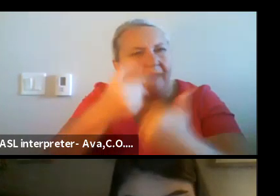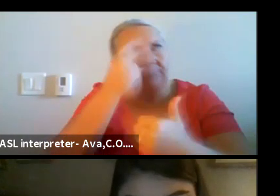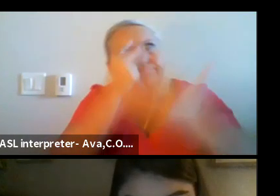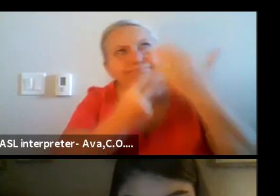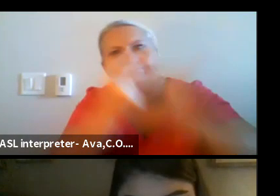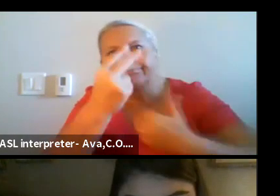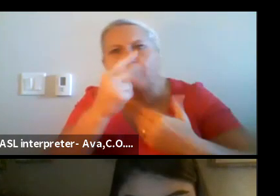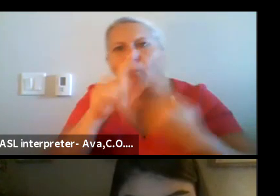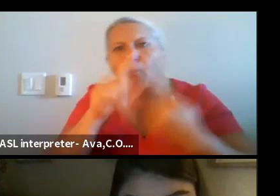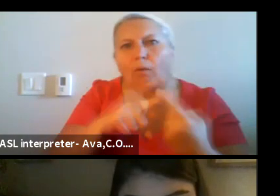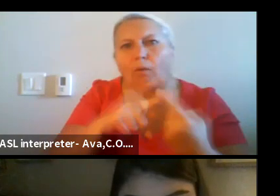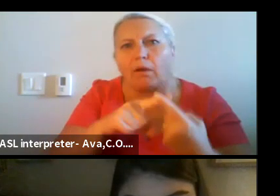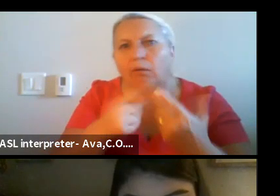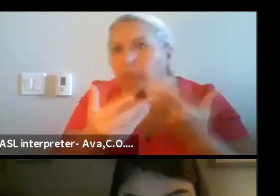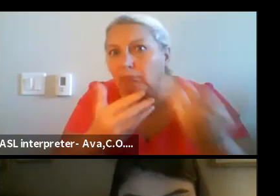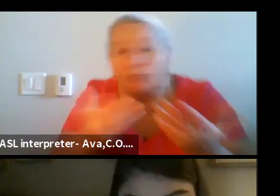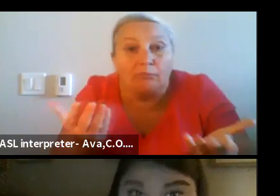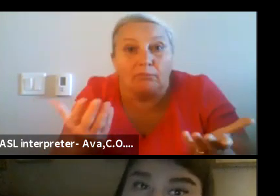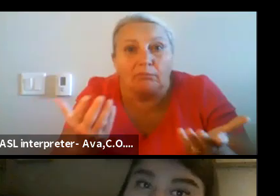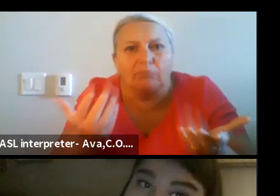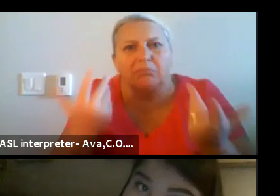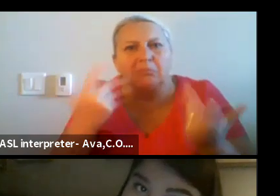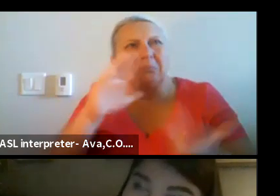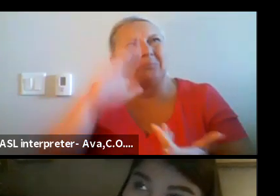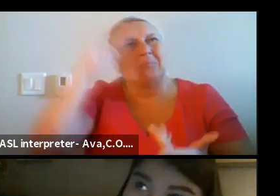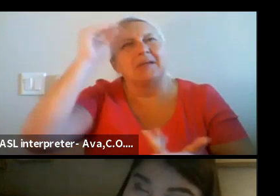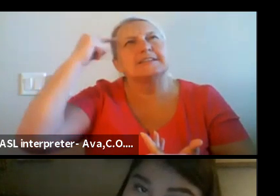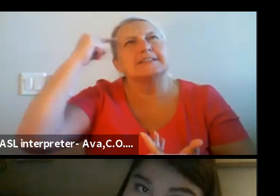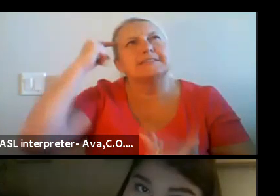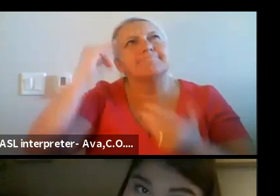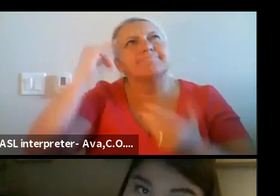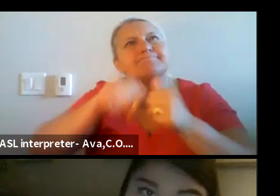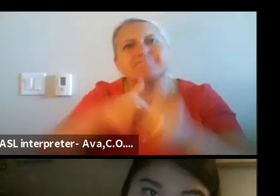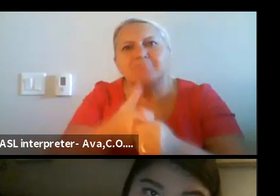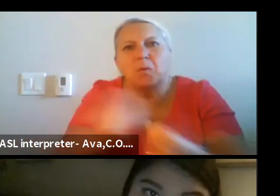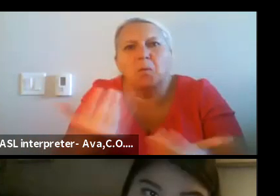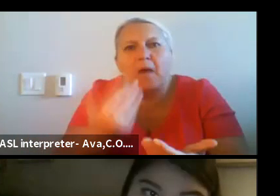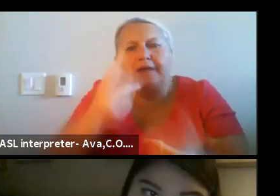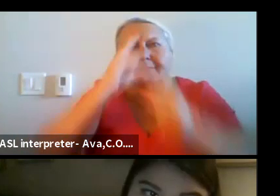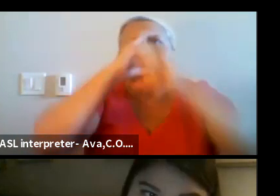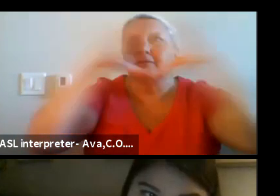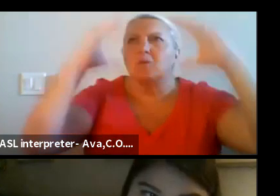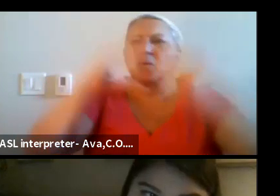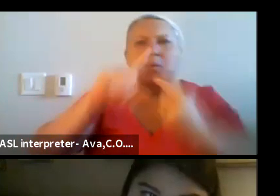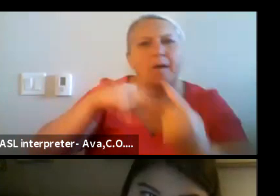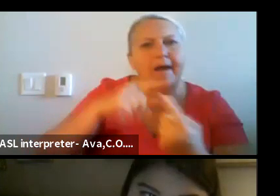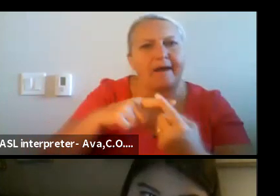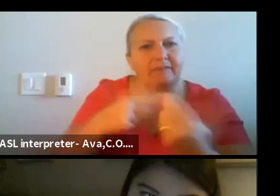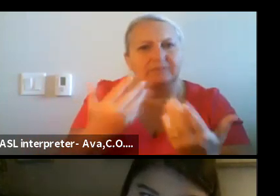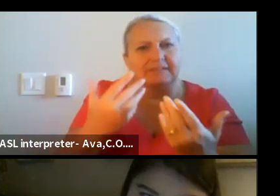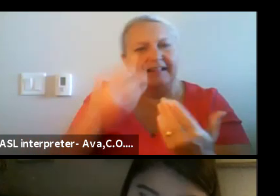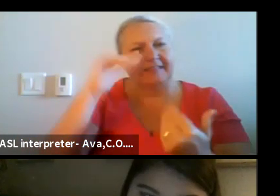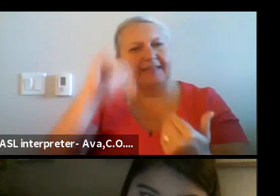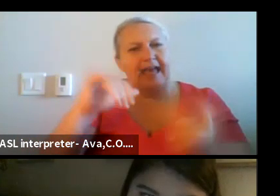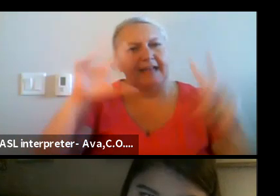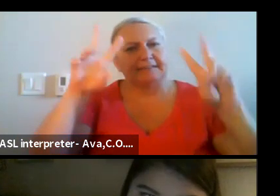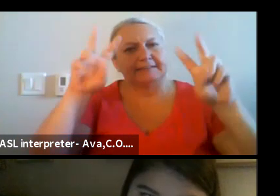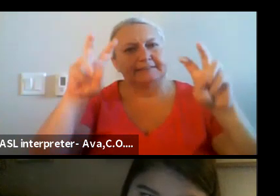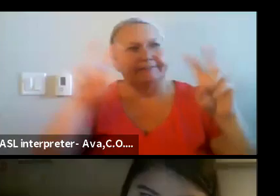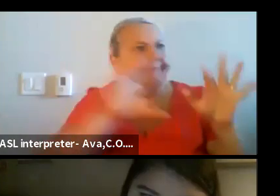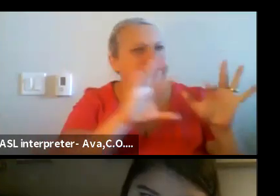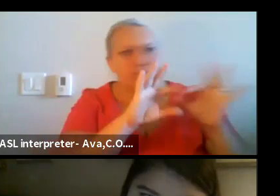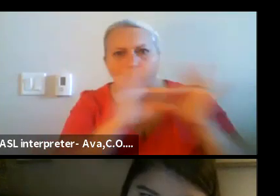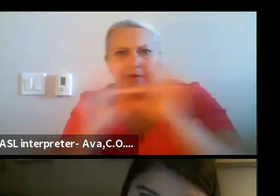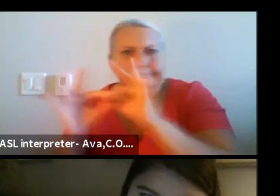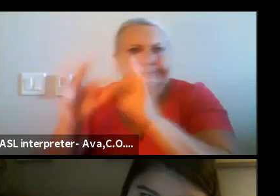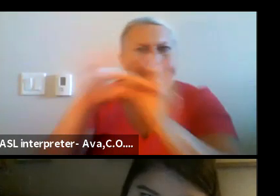Or what thoughts do we have about that? You know, what comes up for you when we think about that dance? When are we